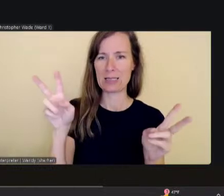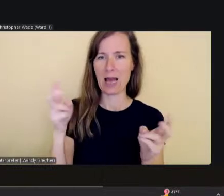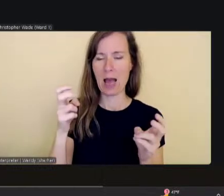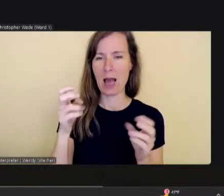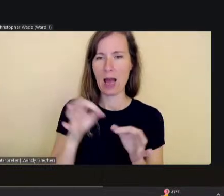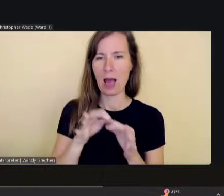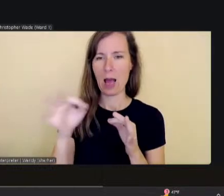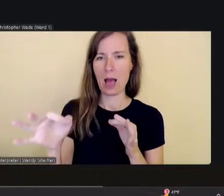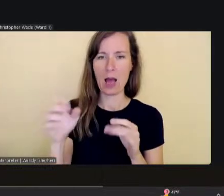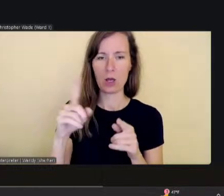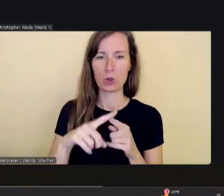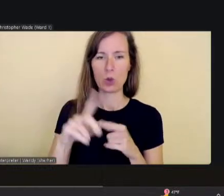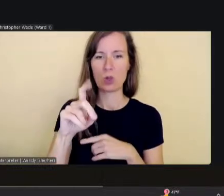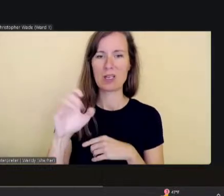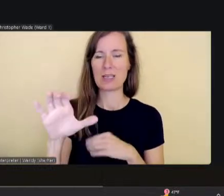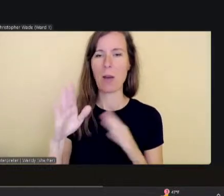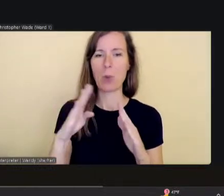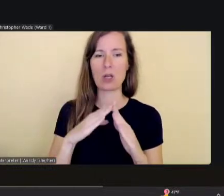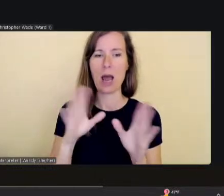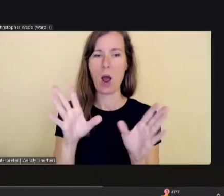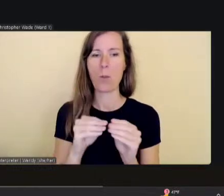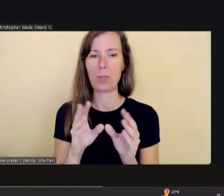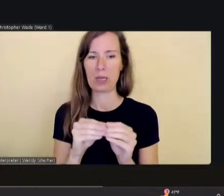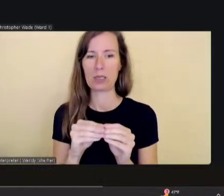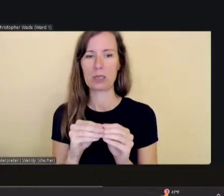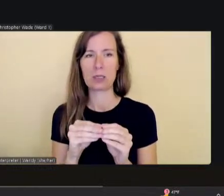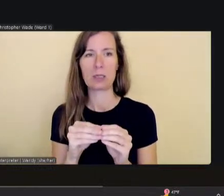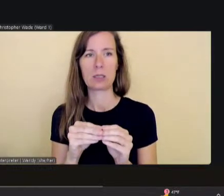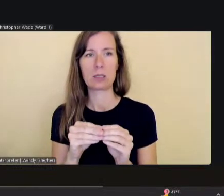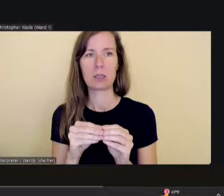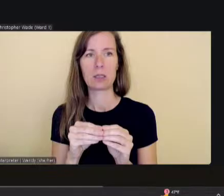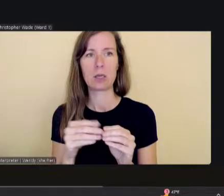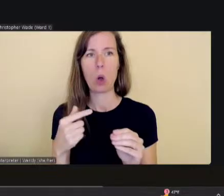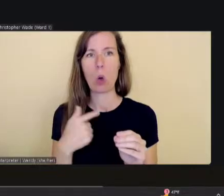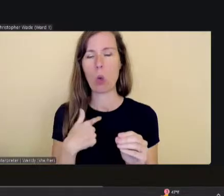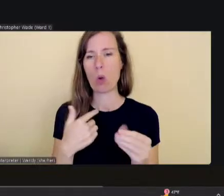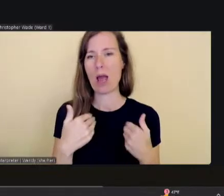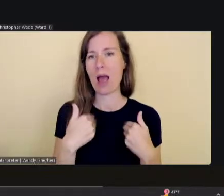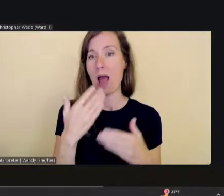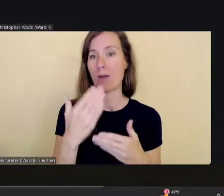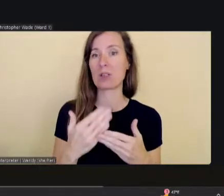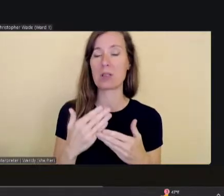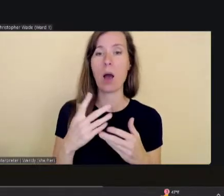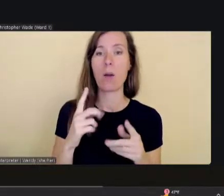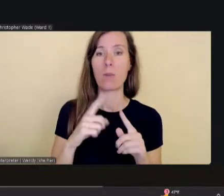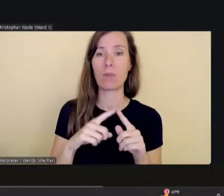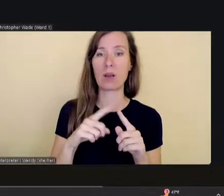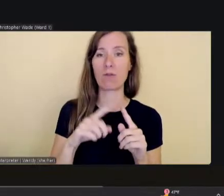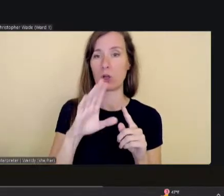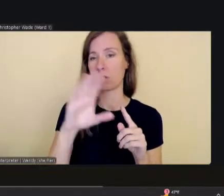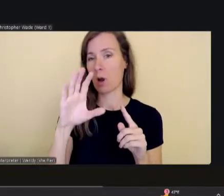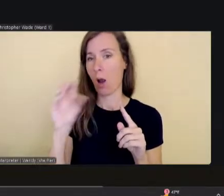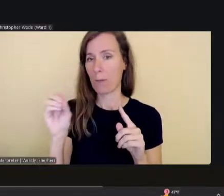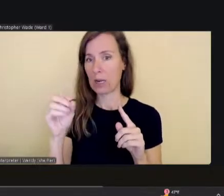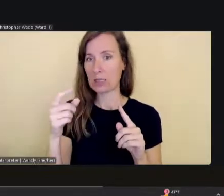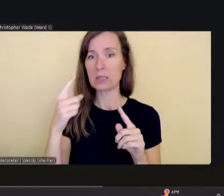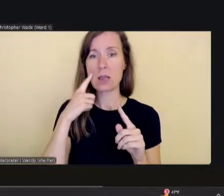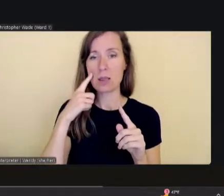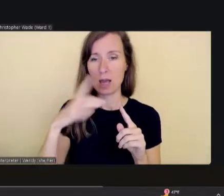and I, we have been meeting with other vendors, and we think that we've found some competitive pricing,